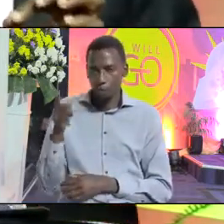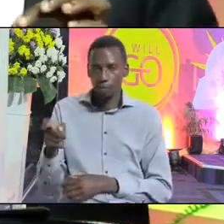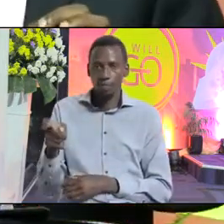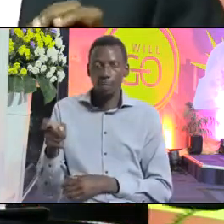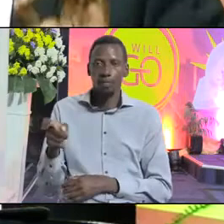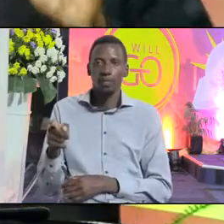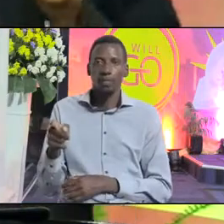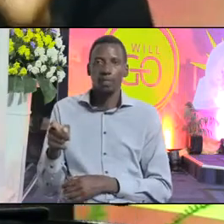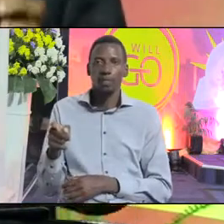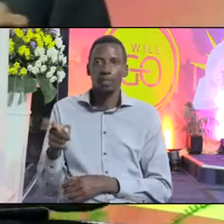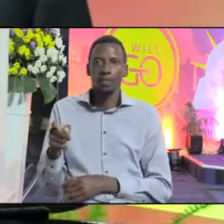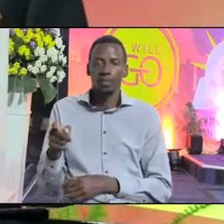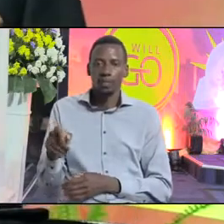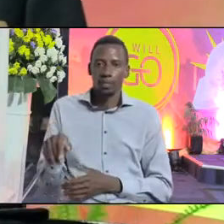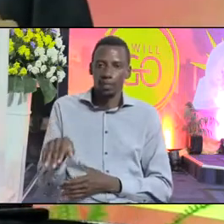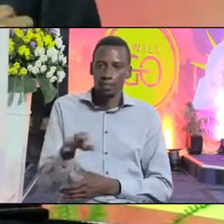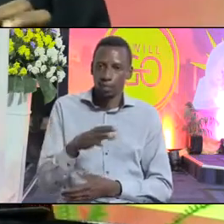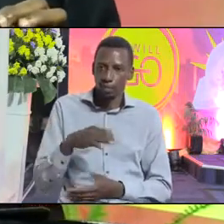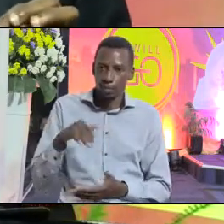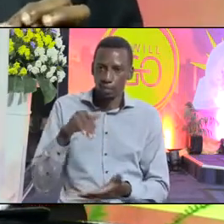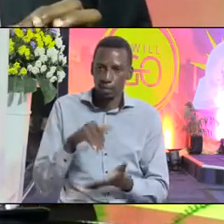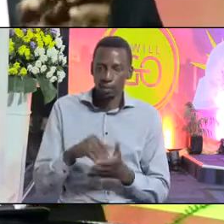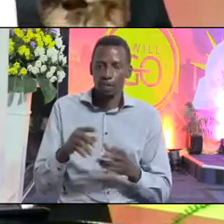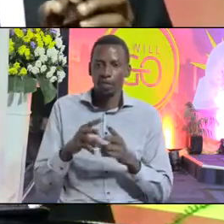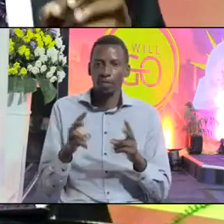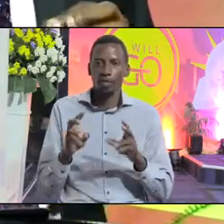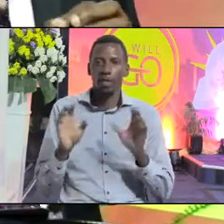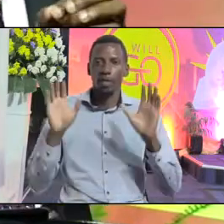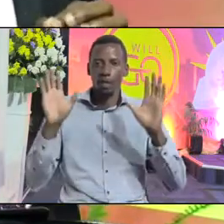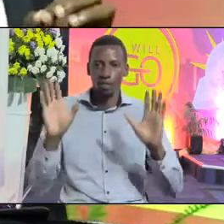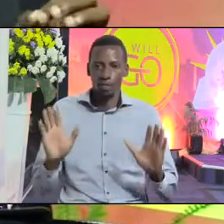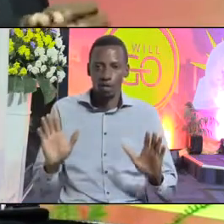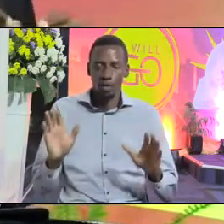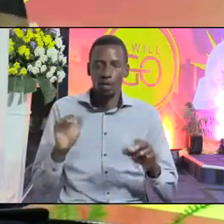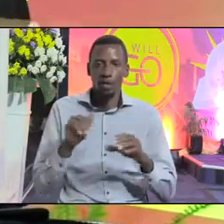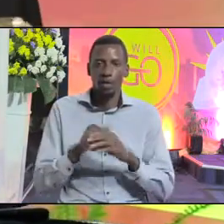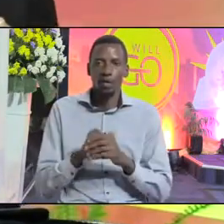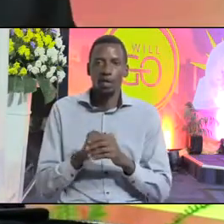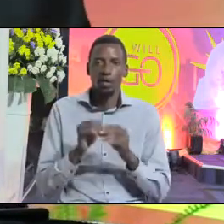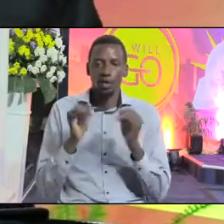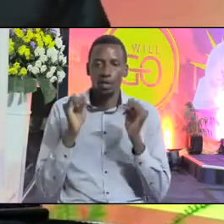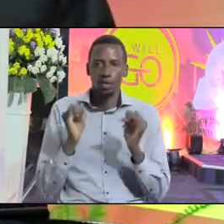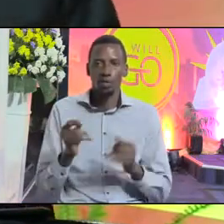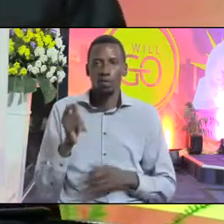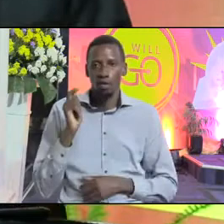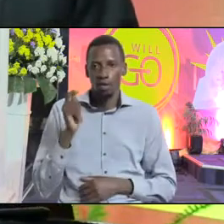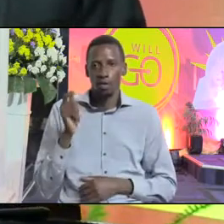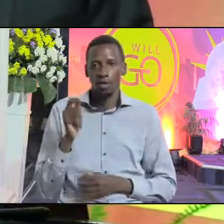the core and center of New Testament thought.